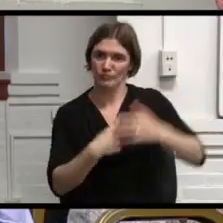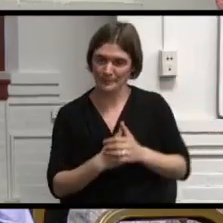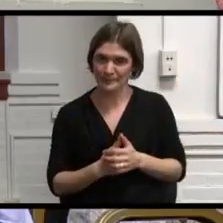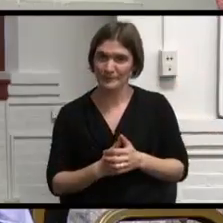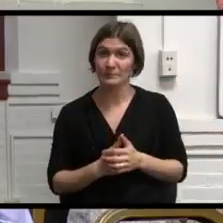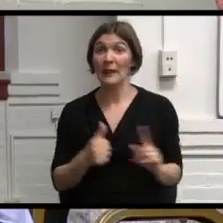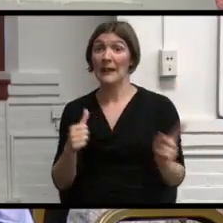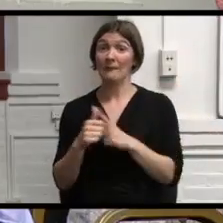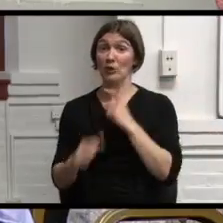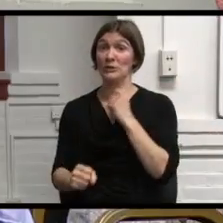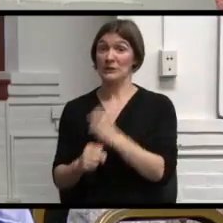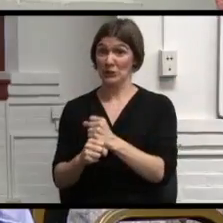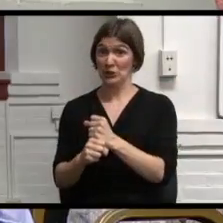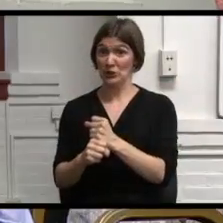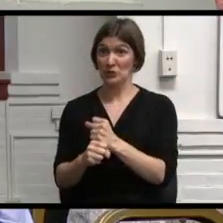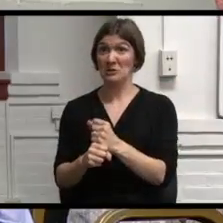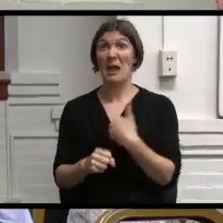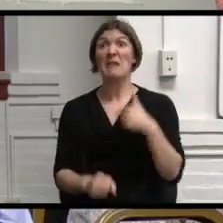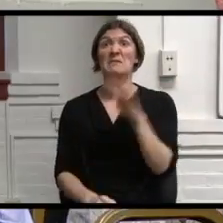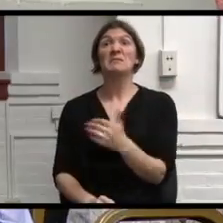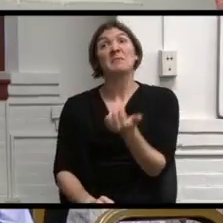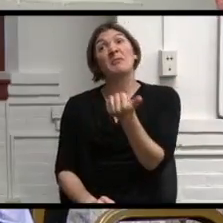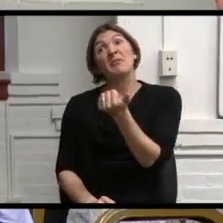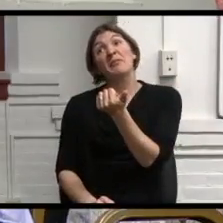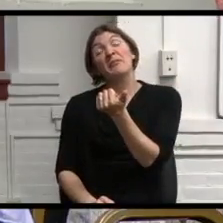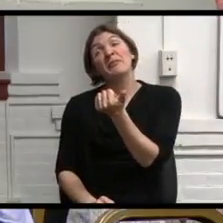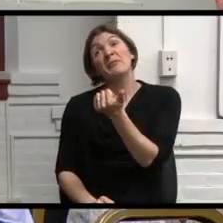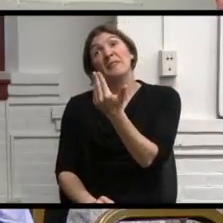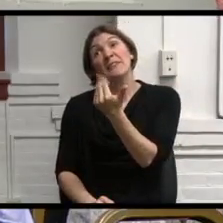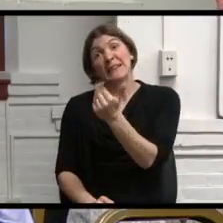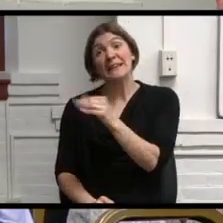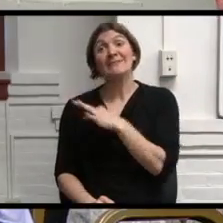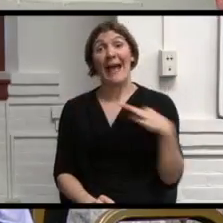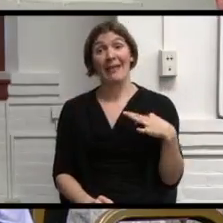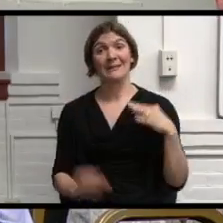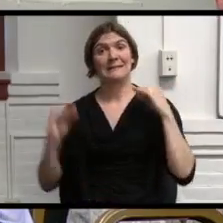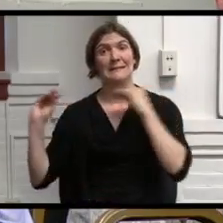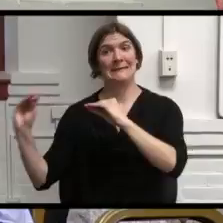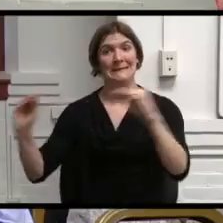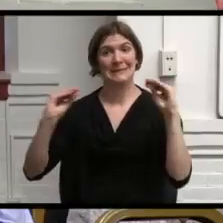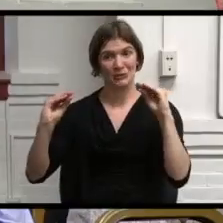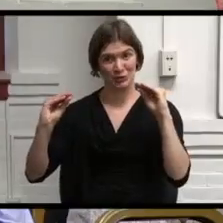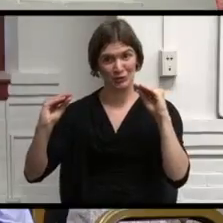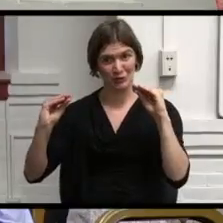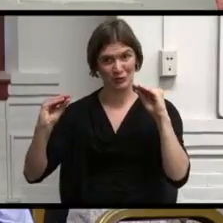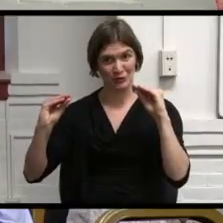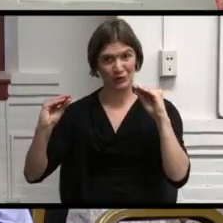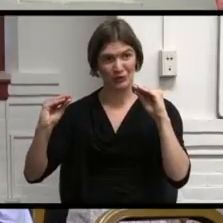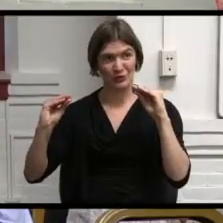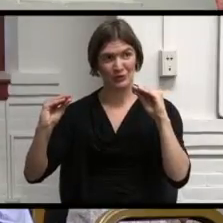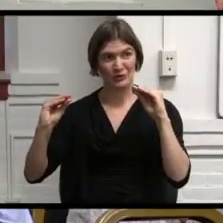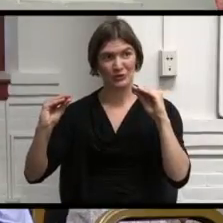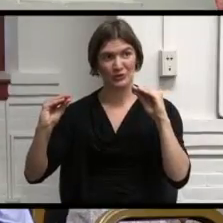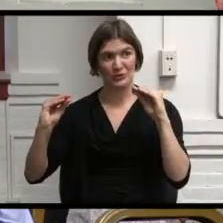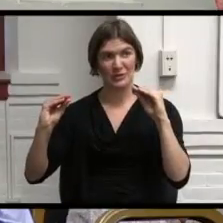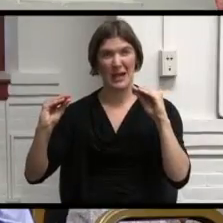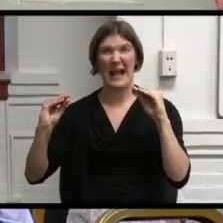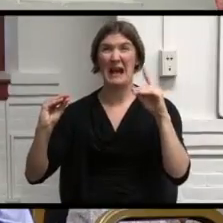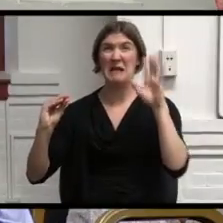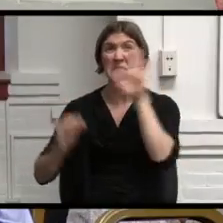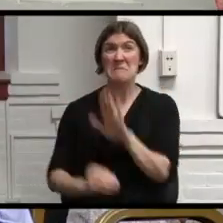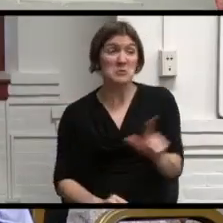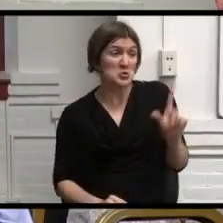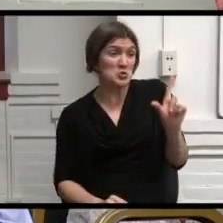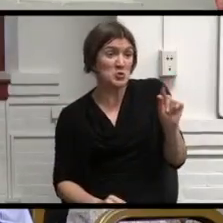In our first year, we had about 15 faculty, and I believe about